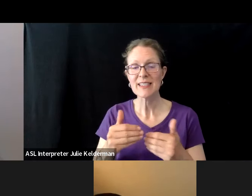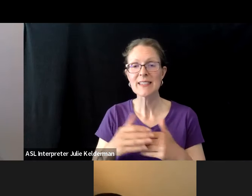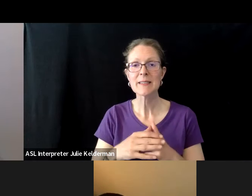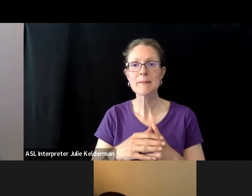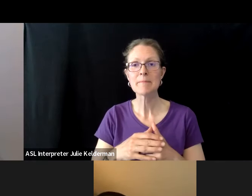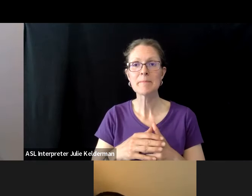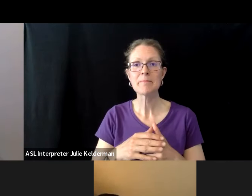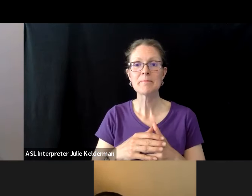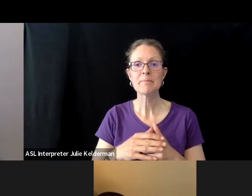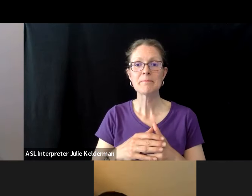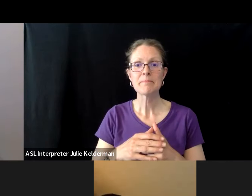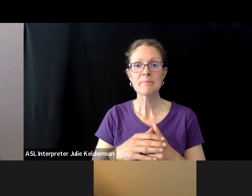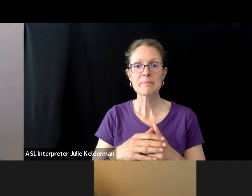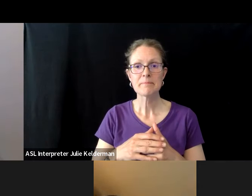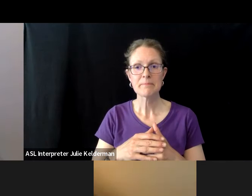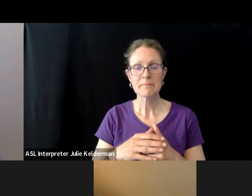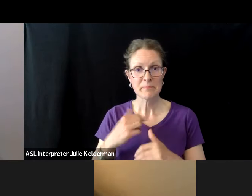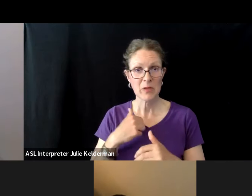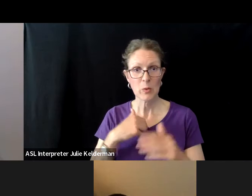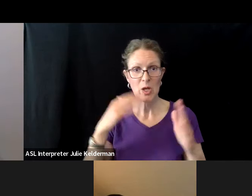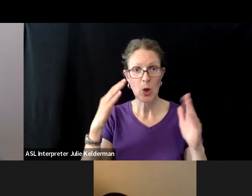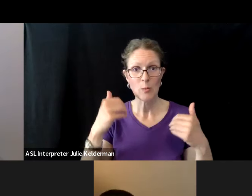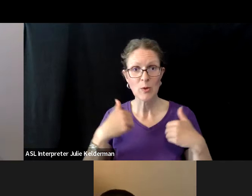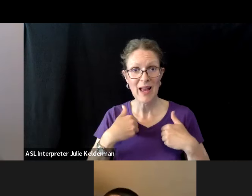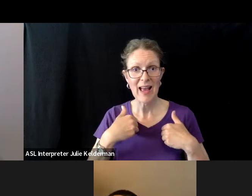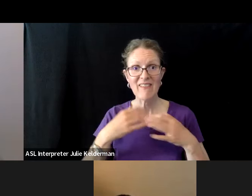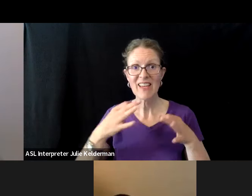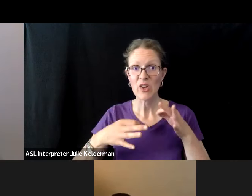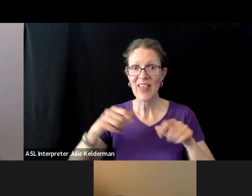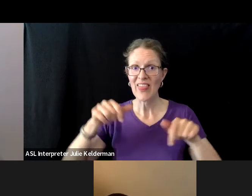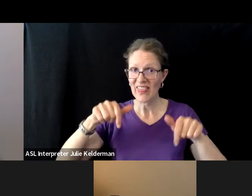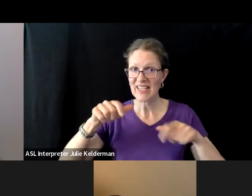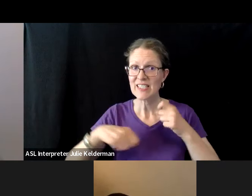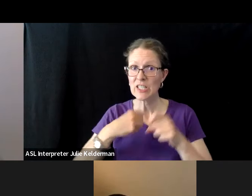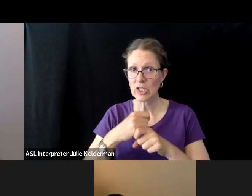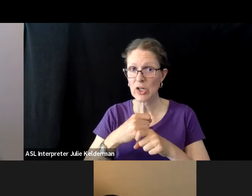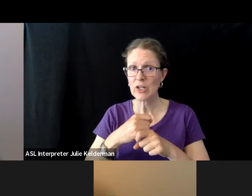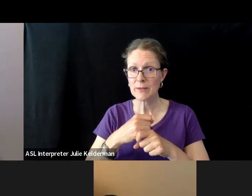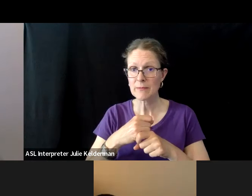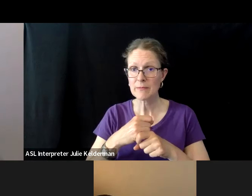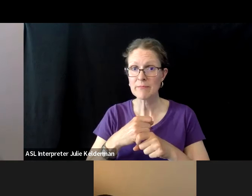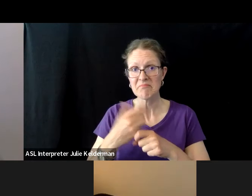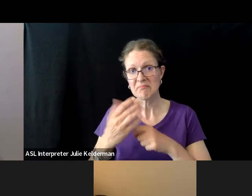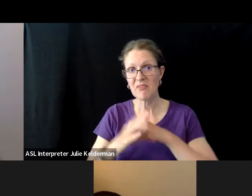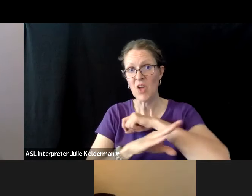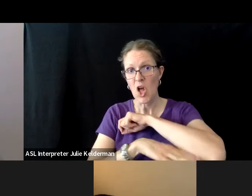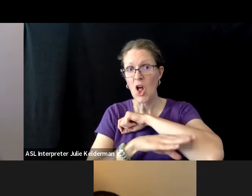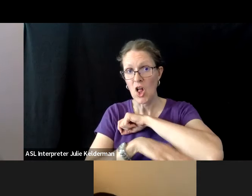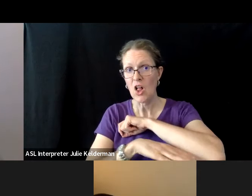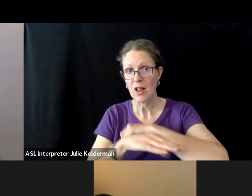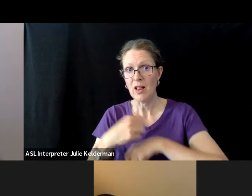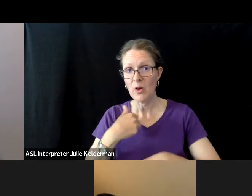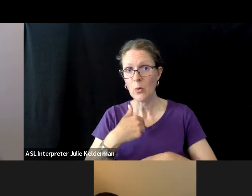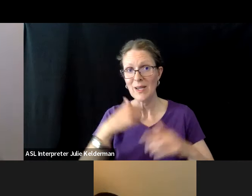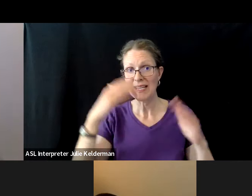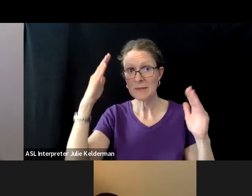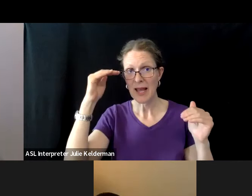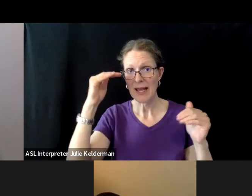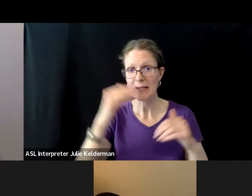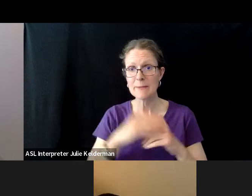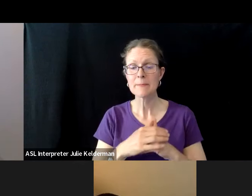we are hoping to have our hearing this year. So sometime in the fall would be our expectation.